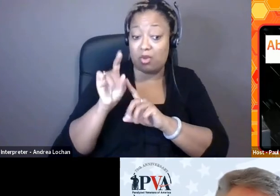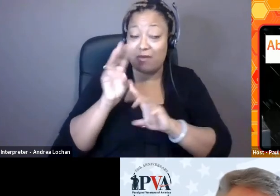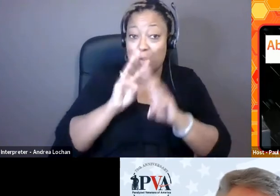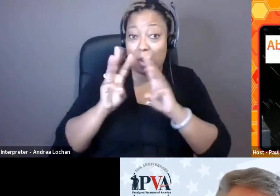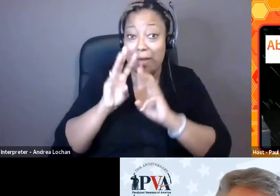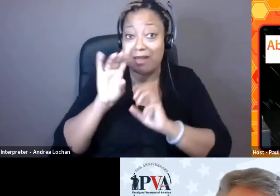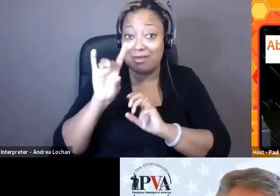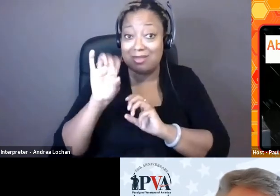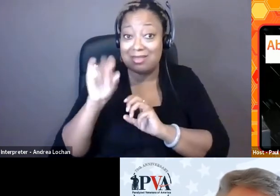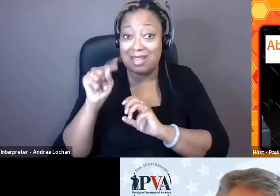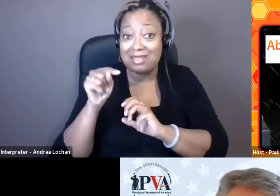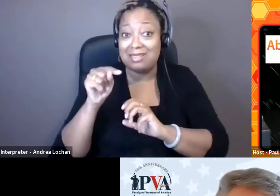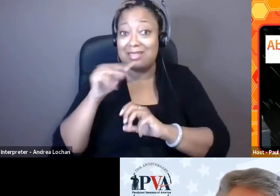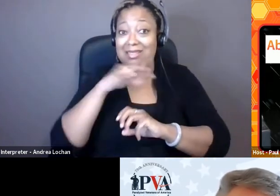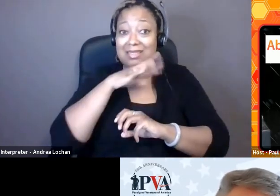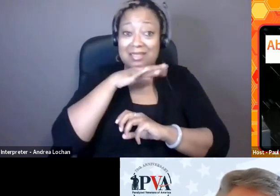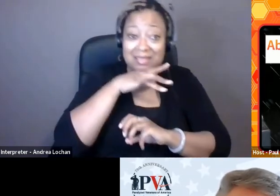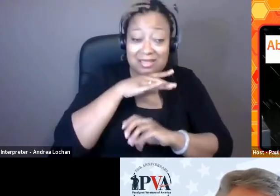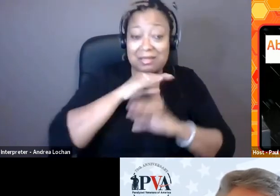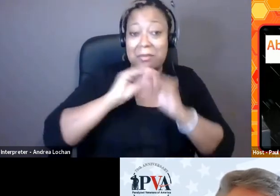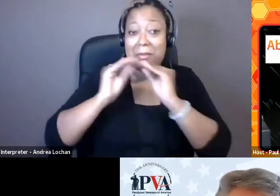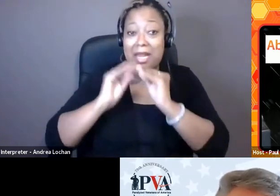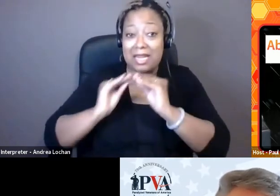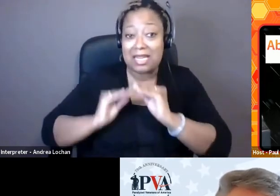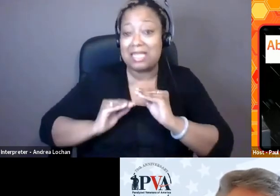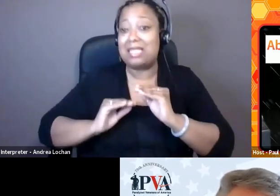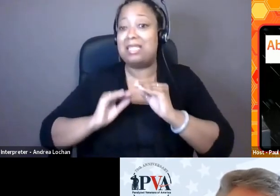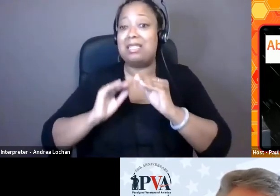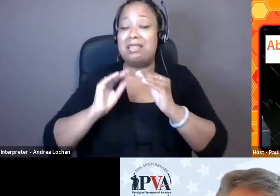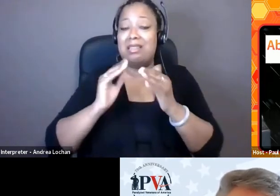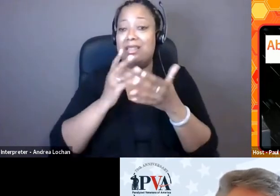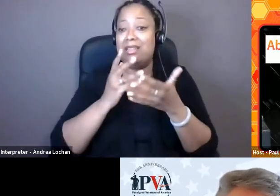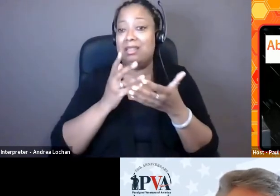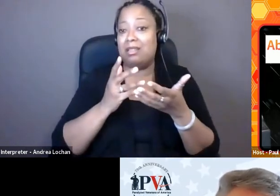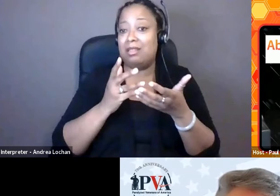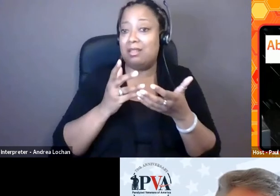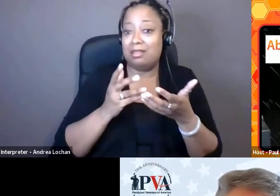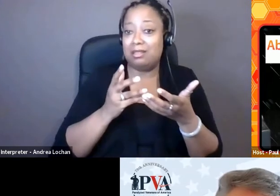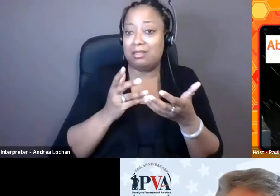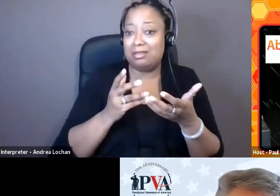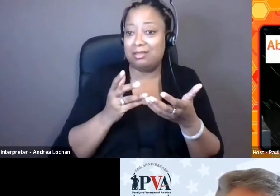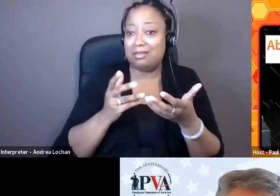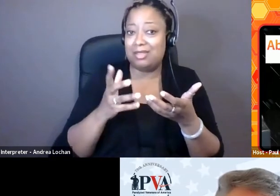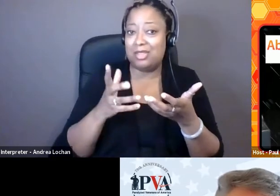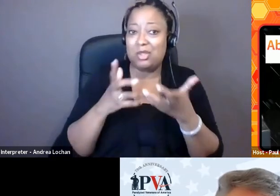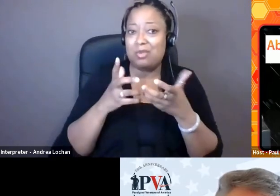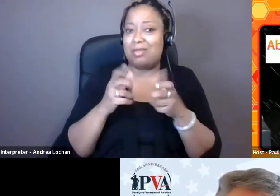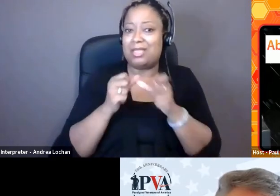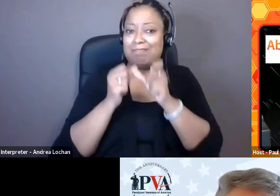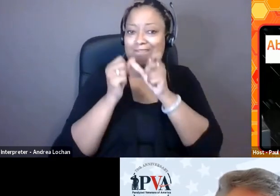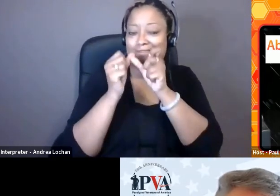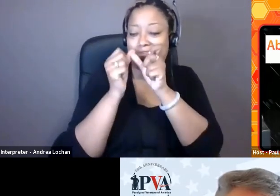dust, maintenance, and things like that? And they're just not as, you won't have a longevity